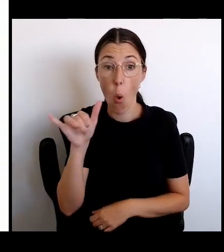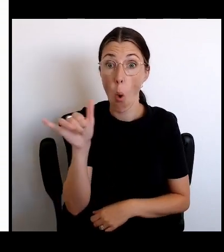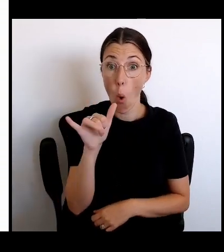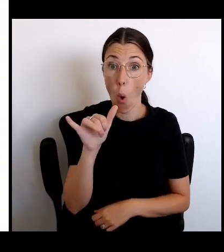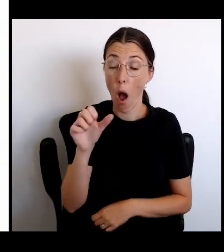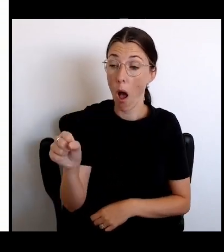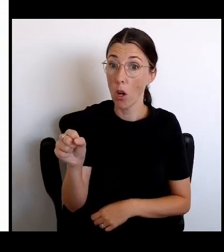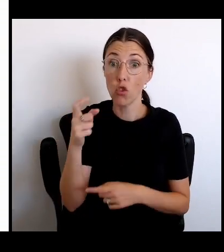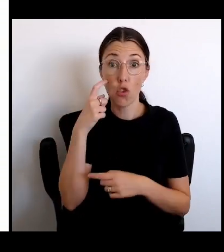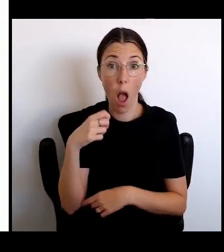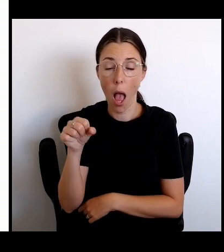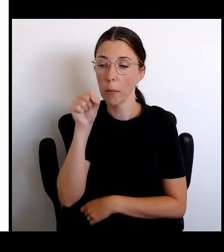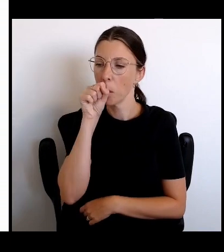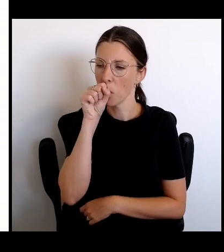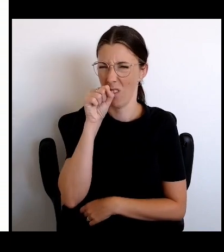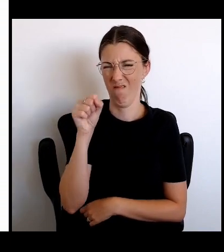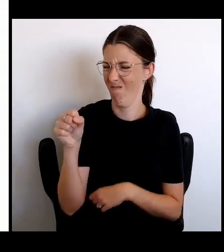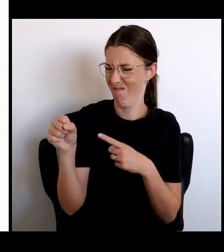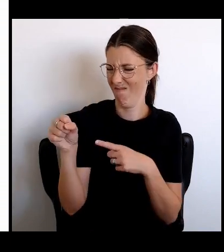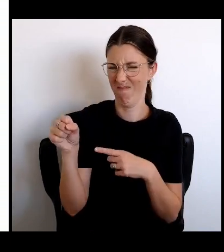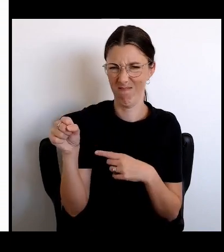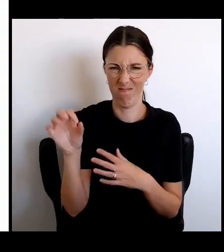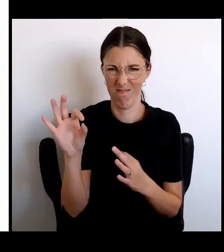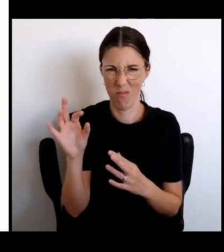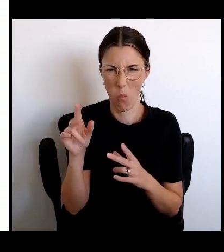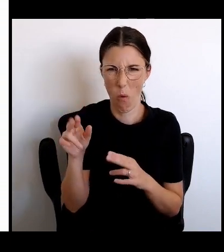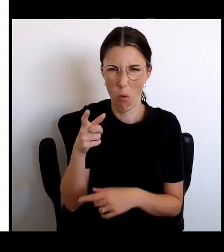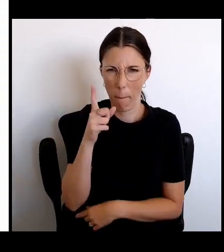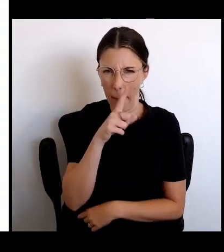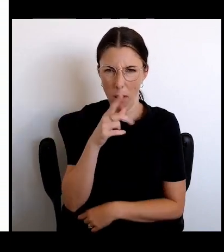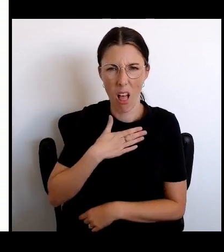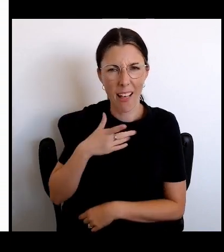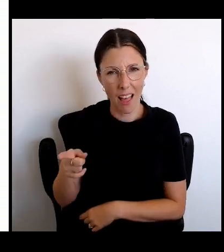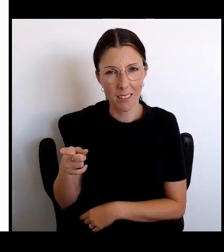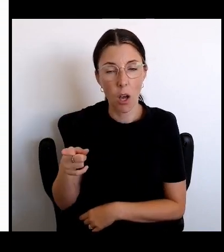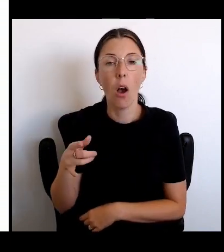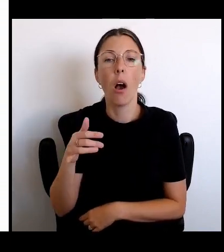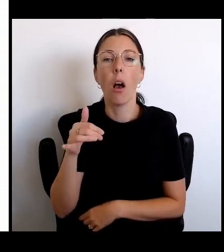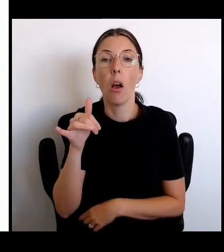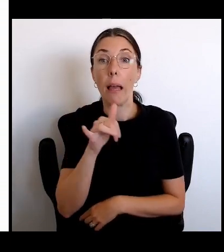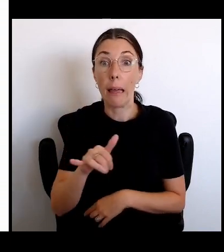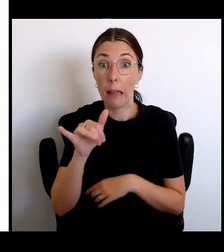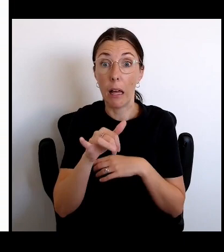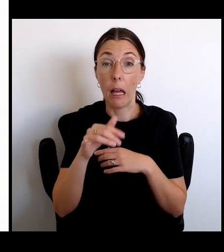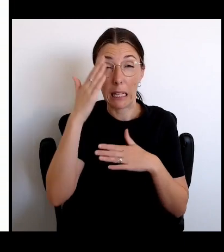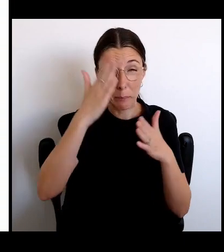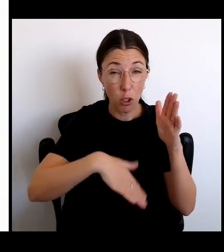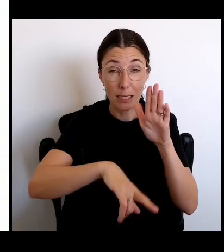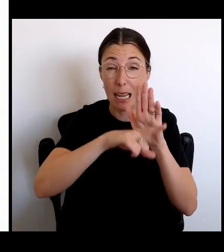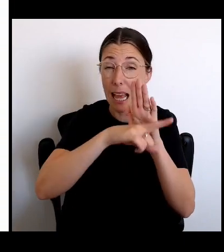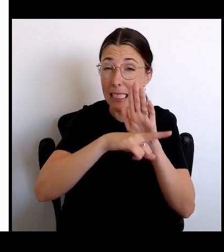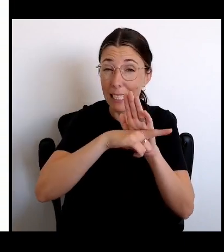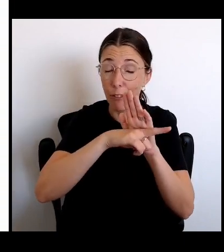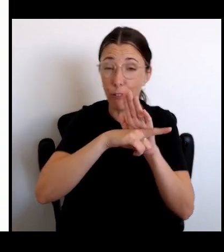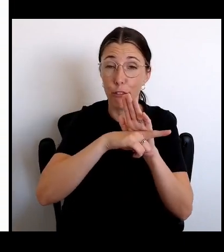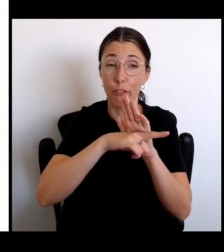expectation. So either their experiences were negative, they didn't like it, or in fact it was they were